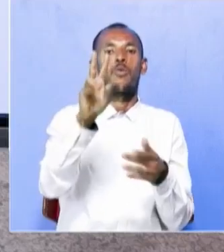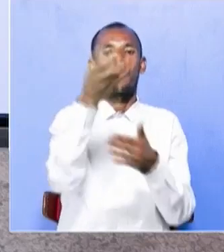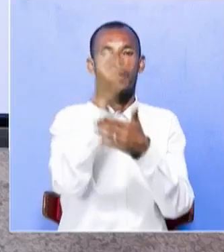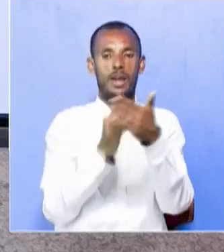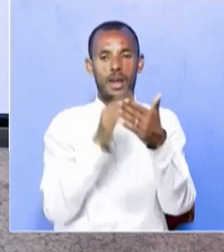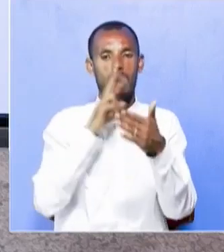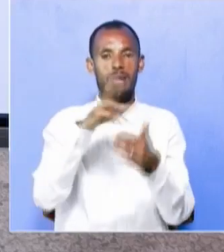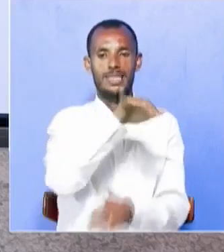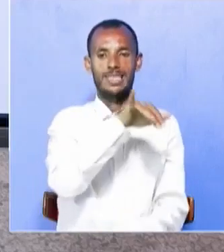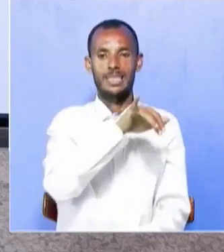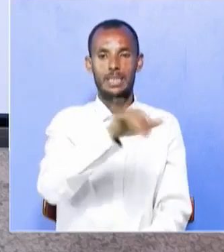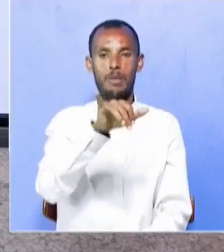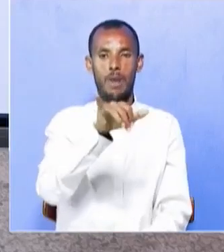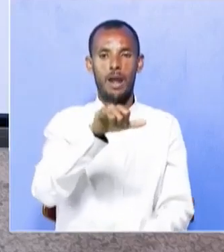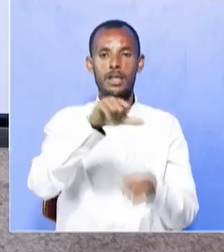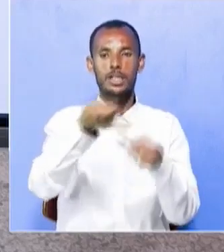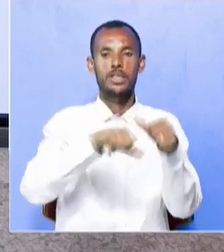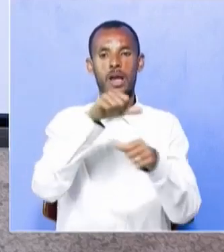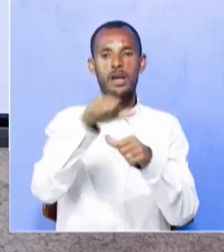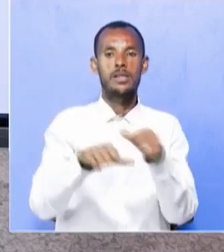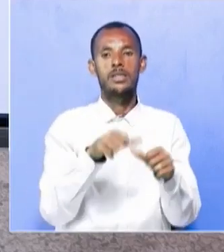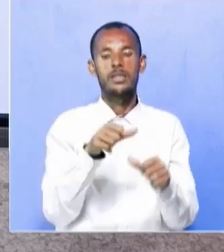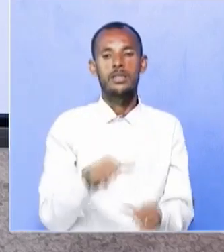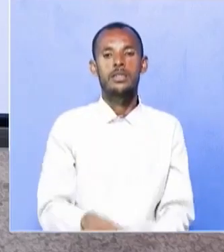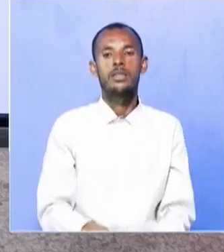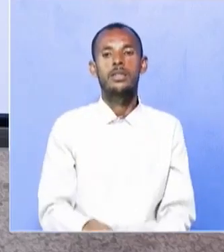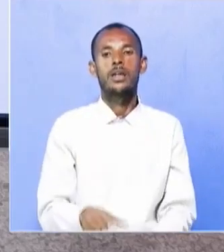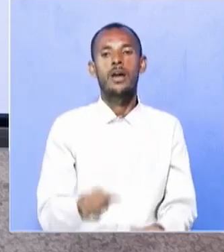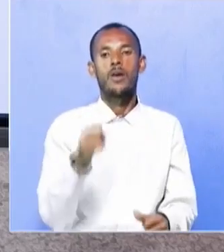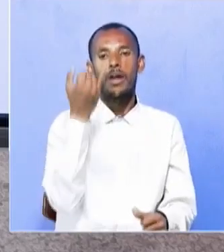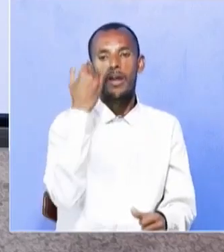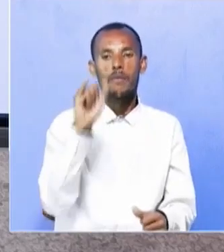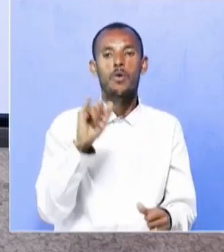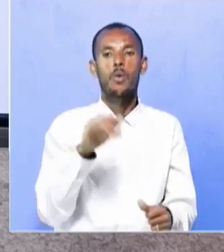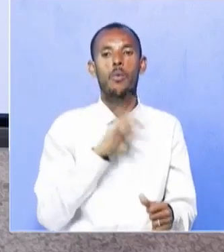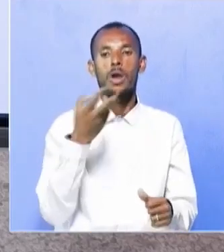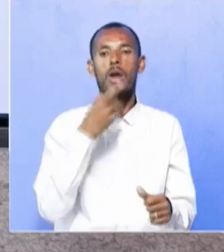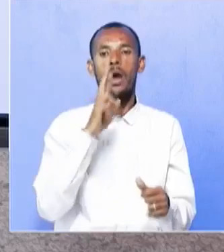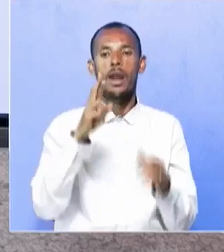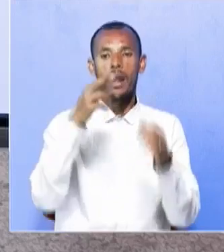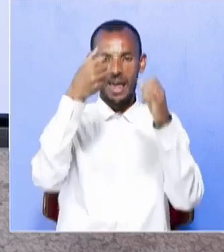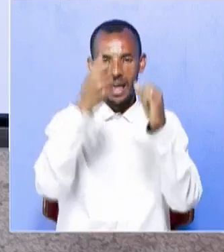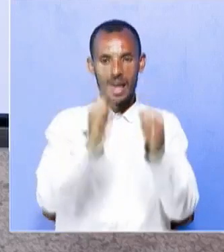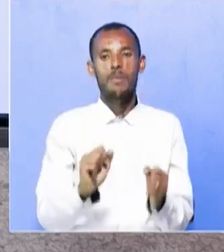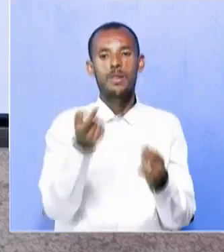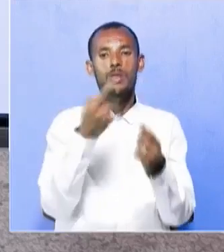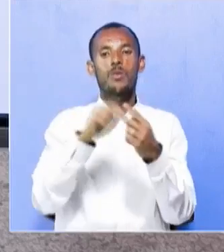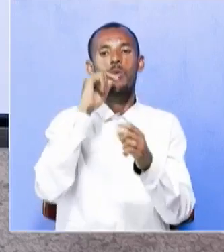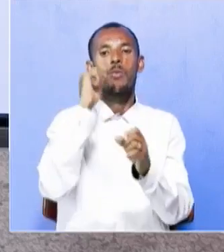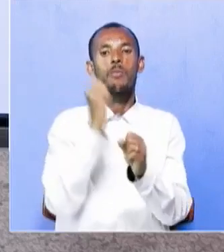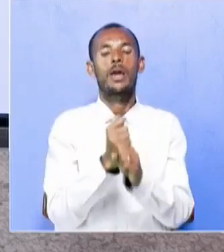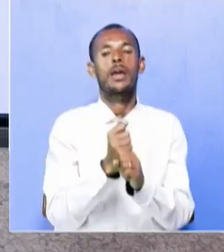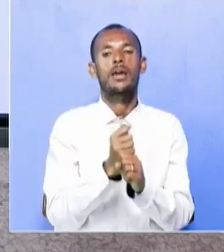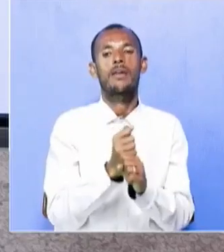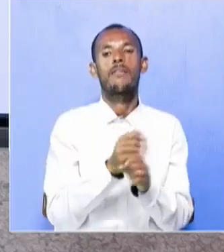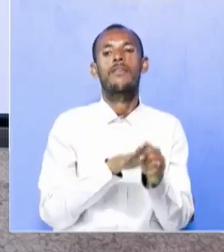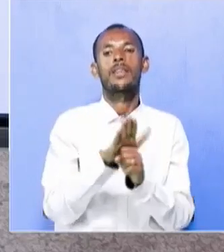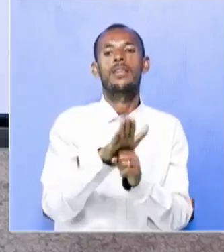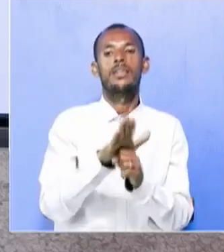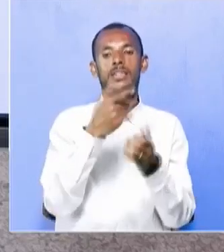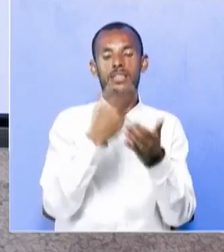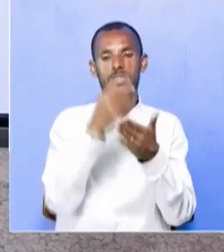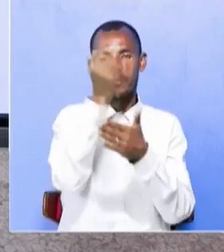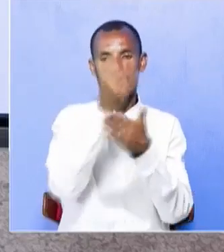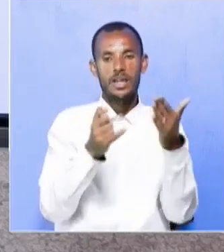fit each other, or if we are able to make the two figures fit, then those